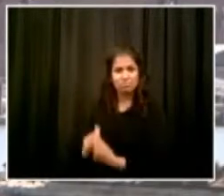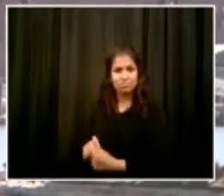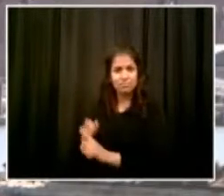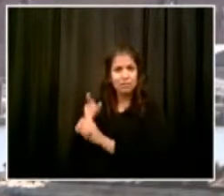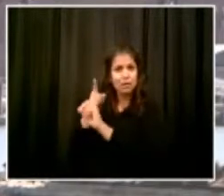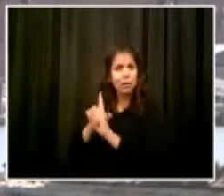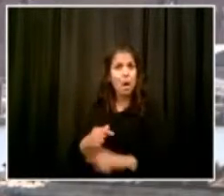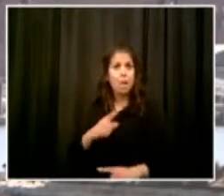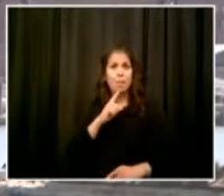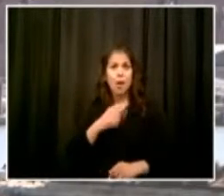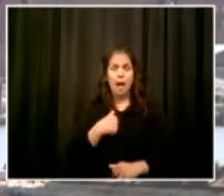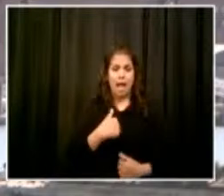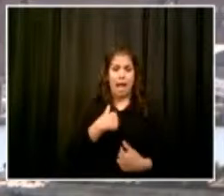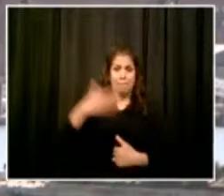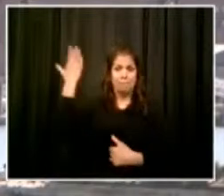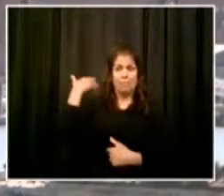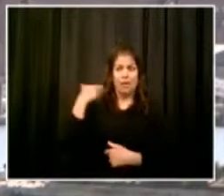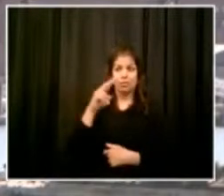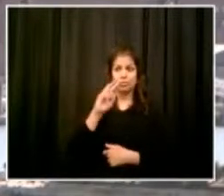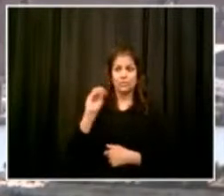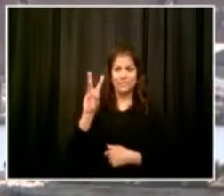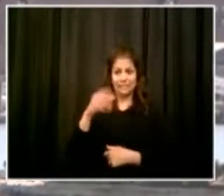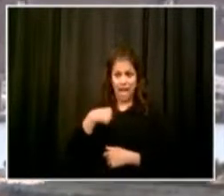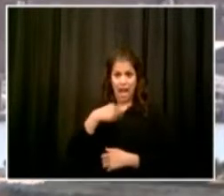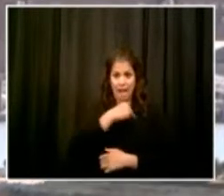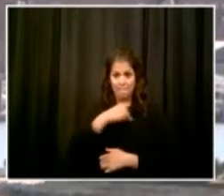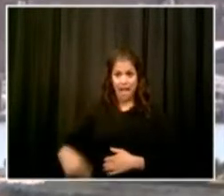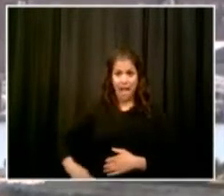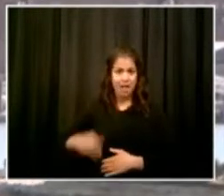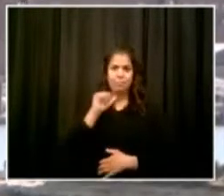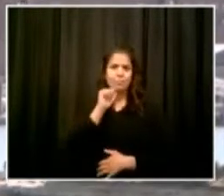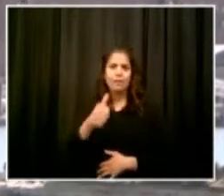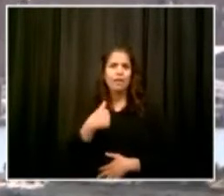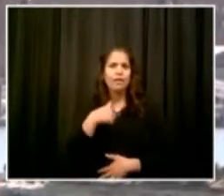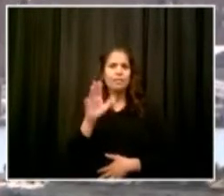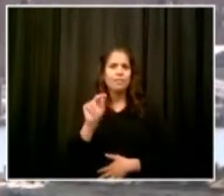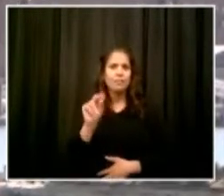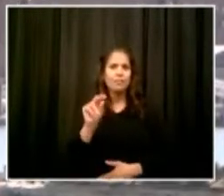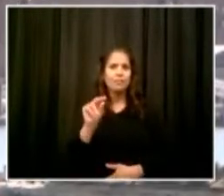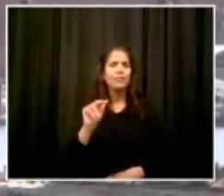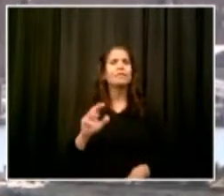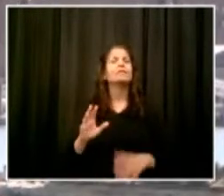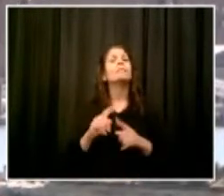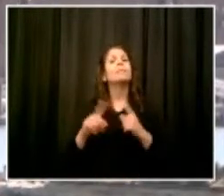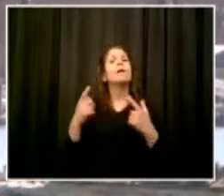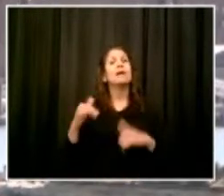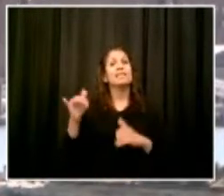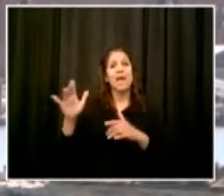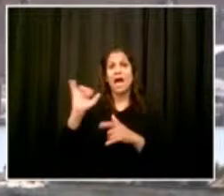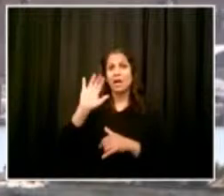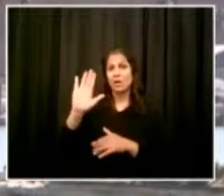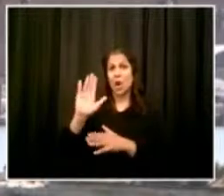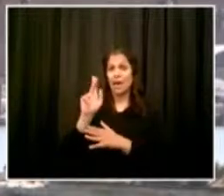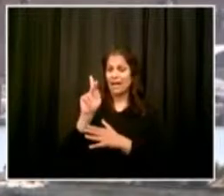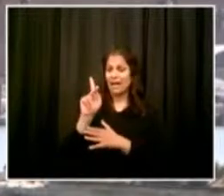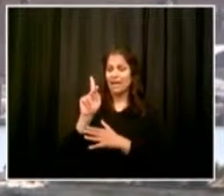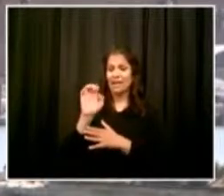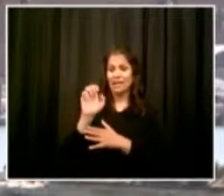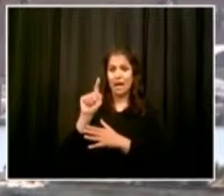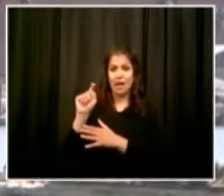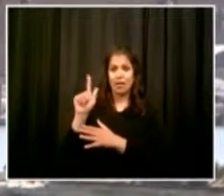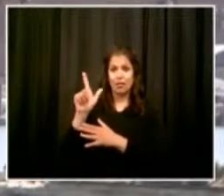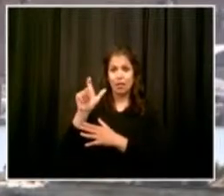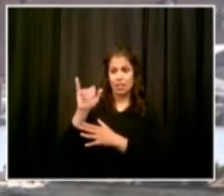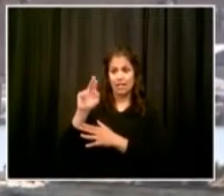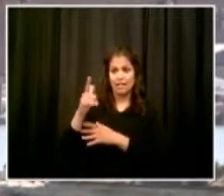I don't want to see it used unless there's an absolute necessary reason. I think that kind of practice should be used either minimally or